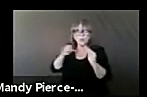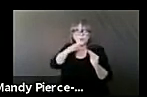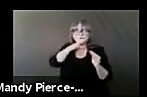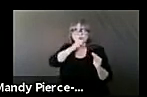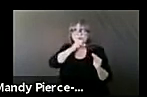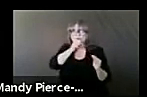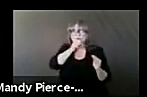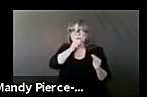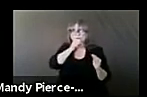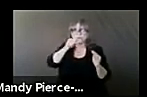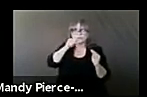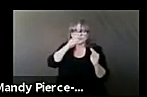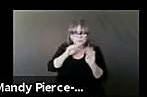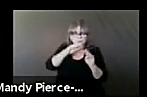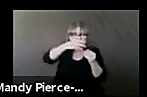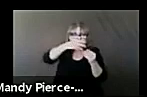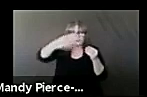Next slide.